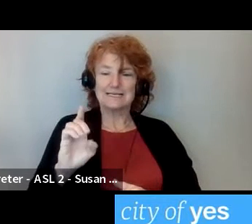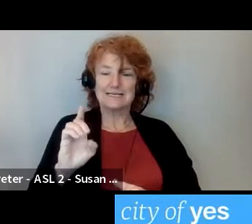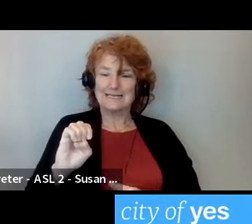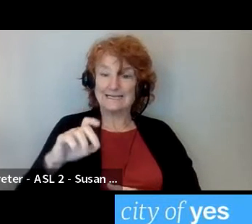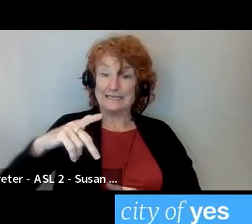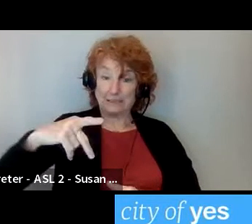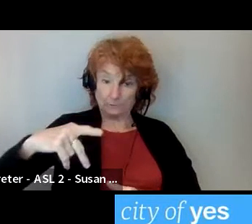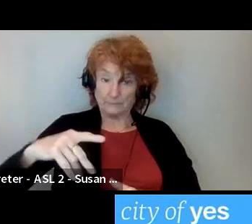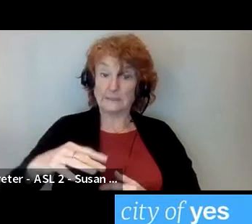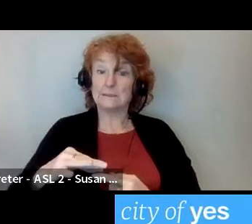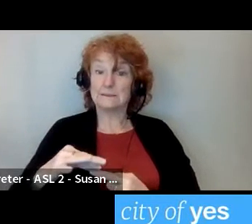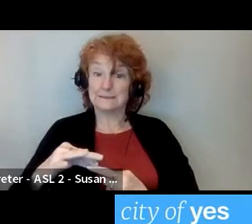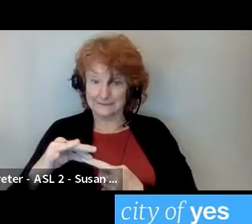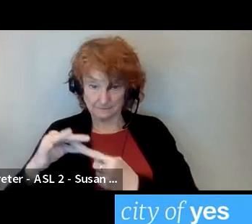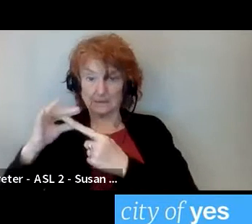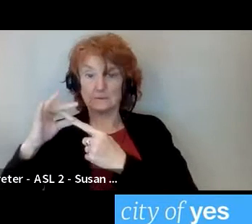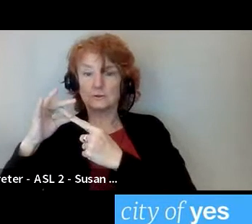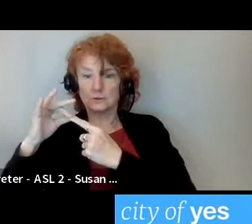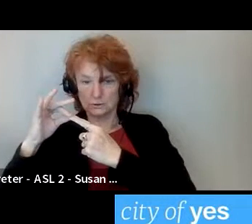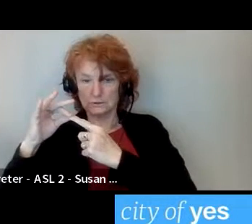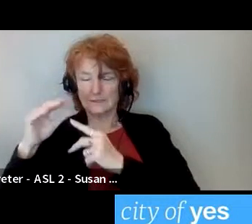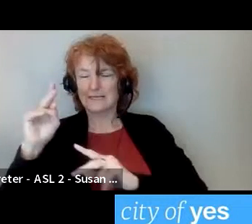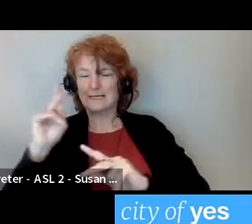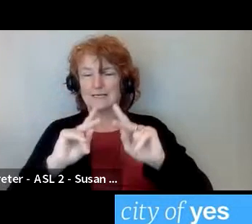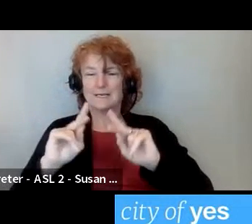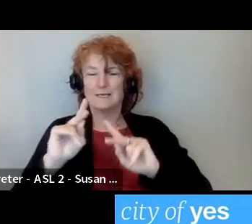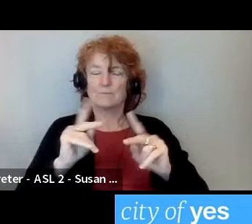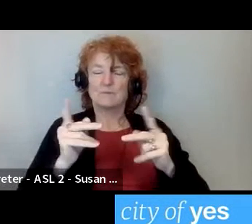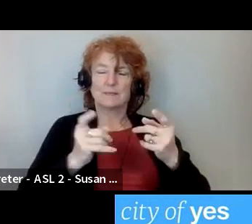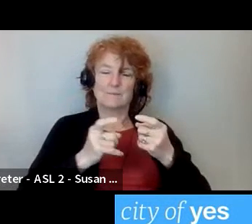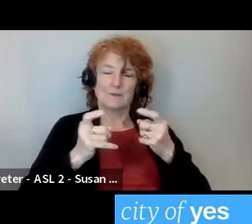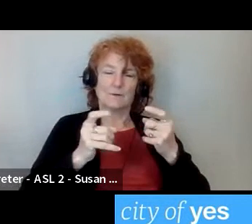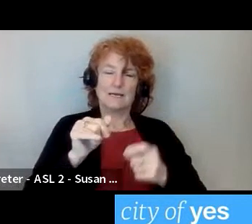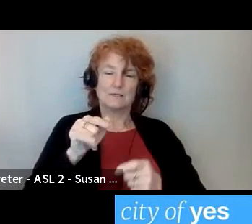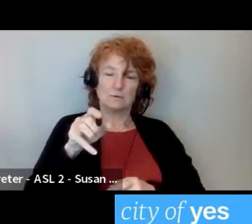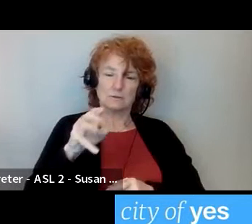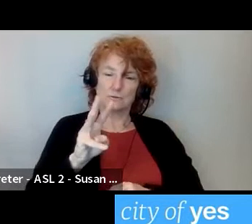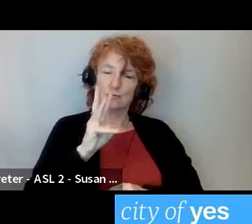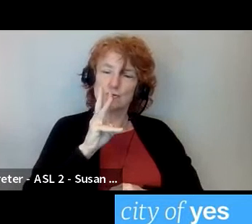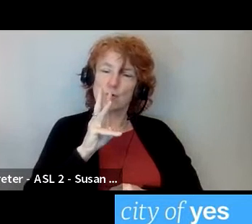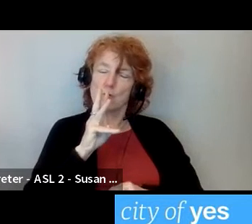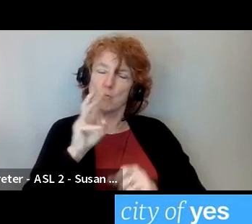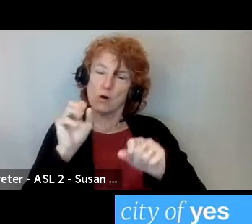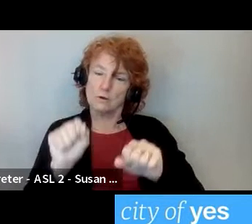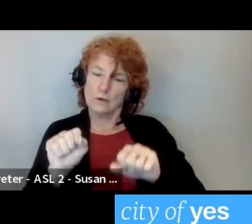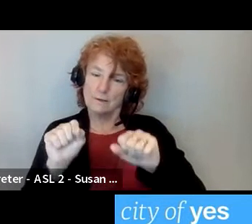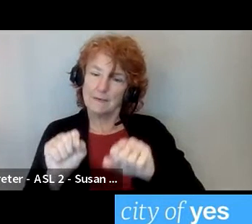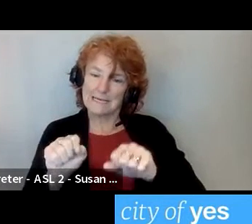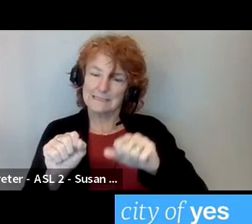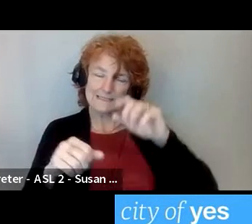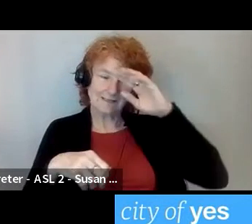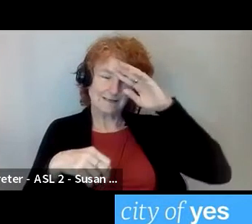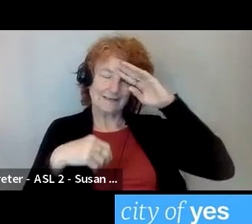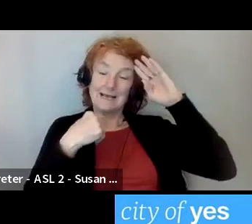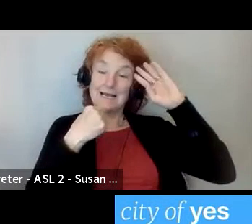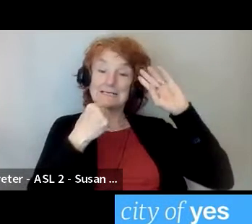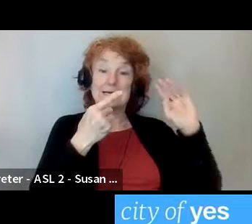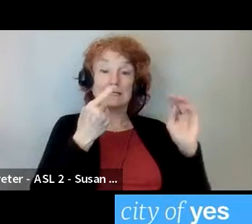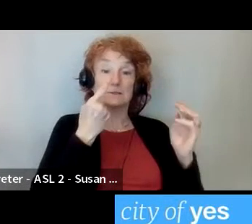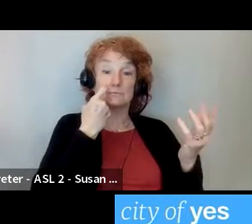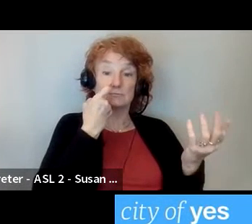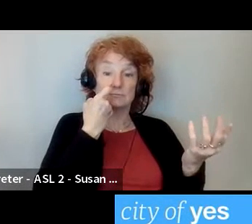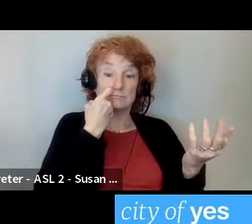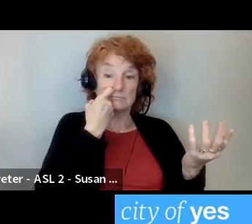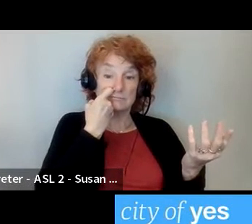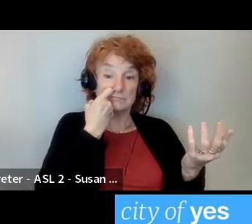closely, the folks who handle stormwater capacity analysis. And I can tell you just in the last couple of weeks, instances